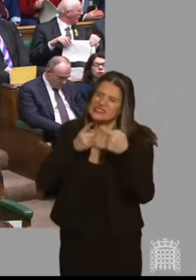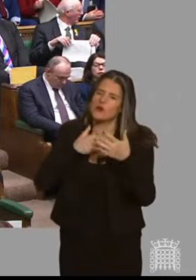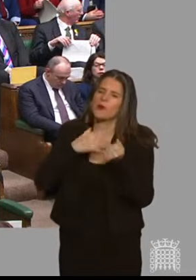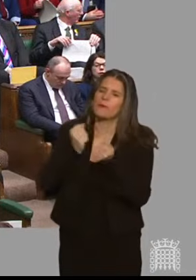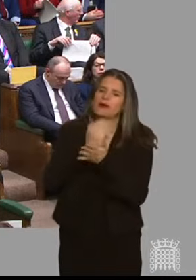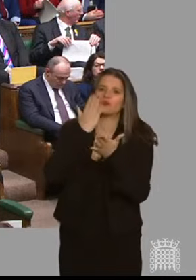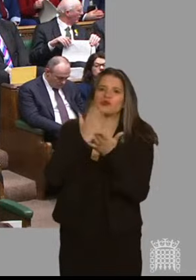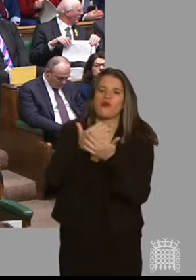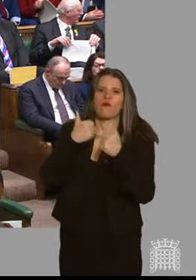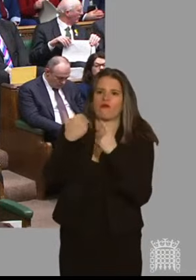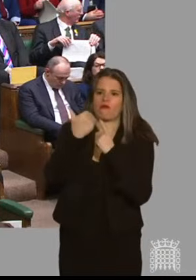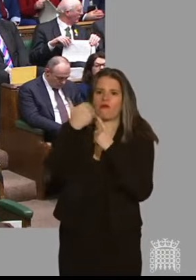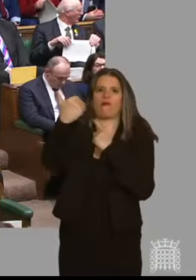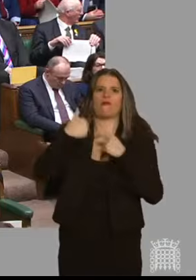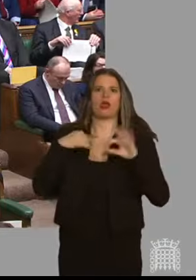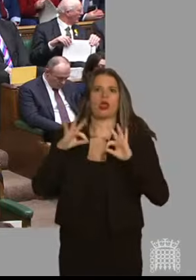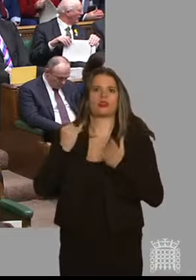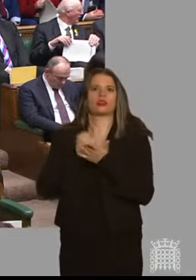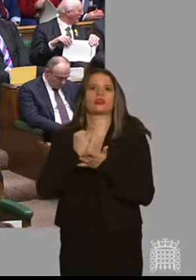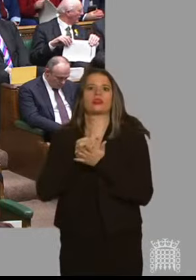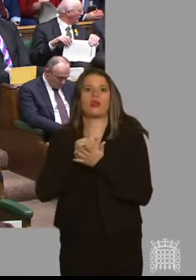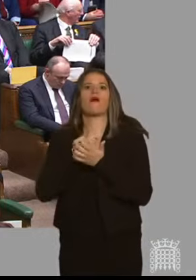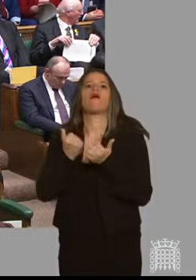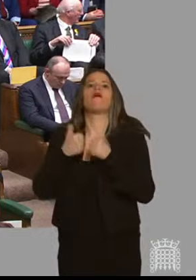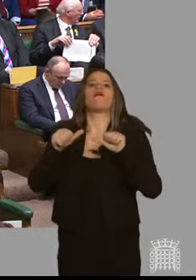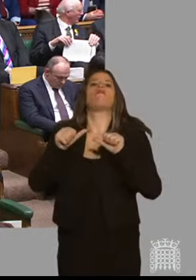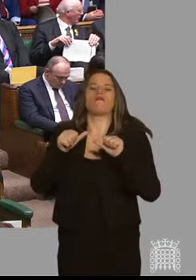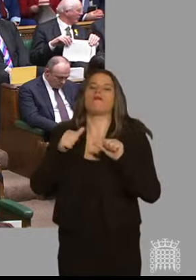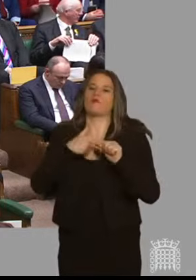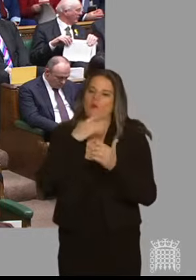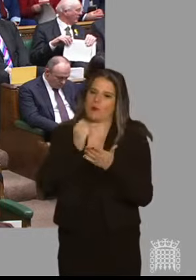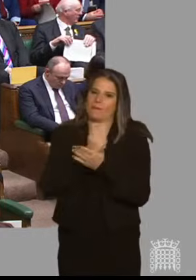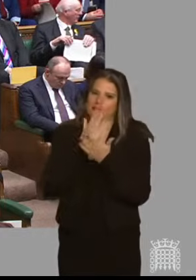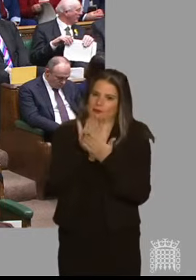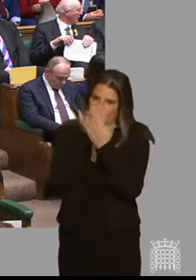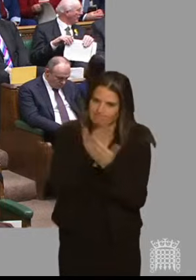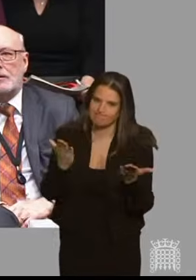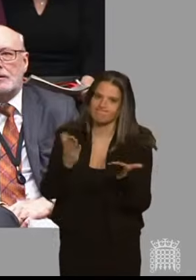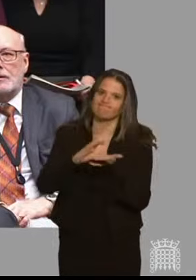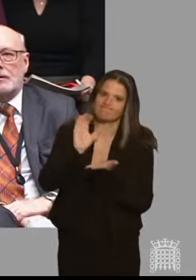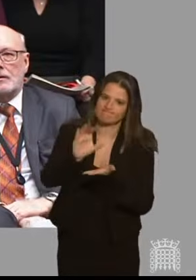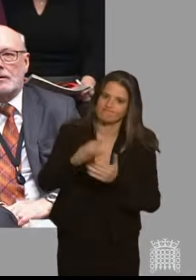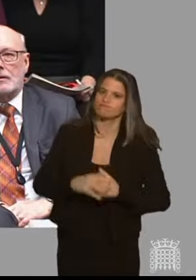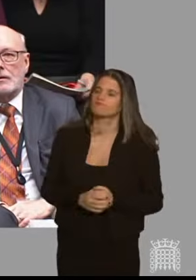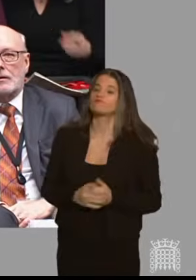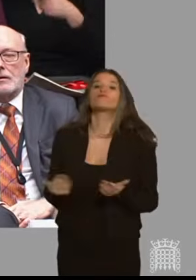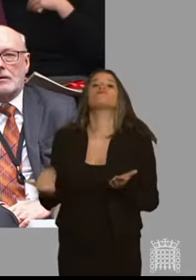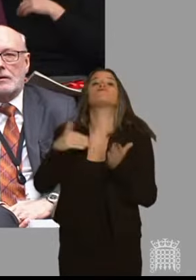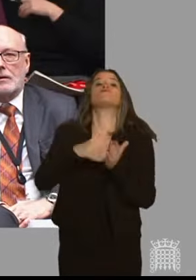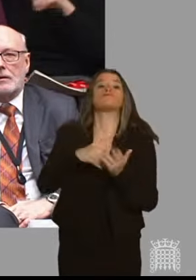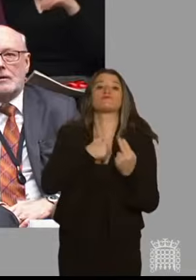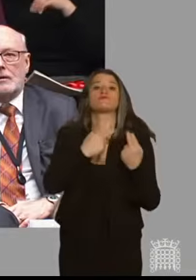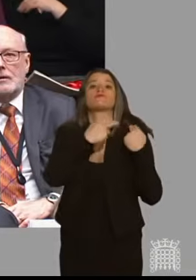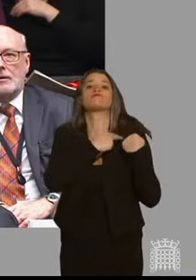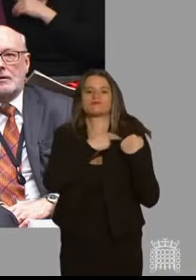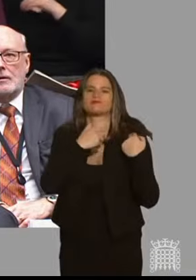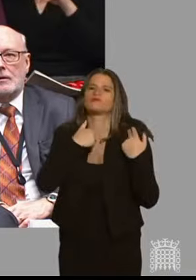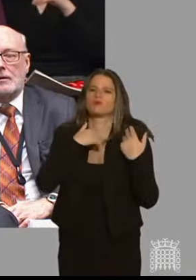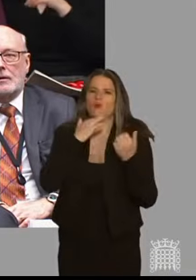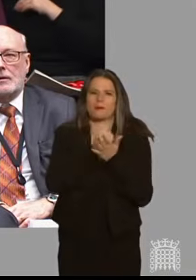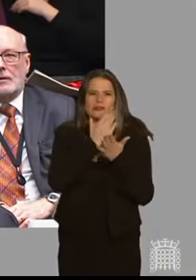Mr. Speaker, despite serious opposition from the Archbishop of Canterbury, 3 former Home Secretaries and 3